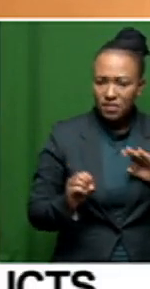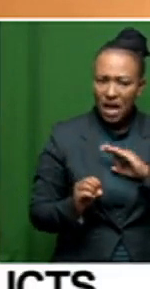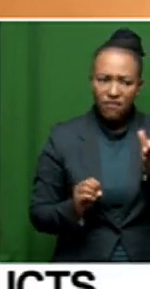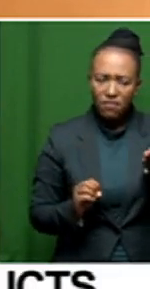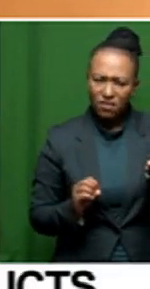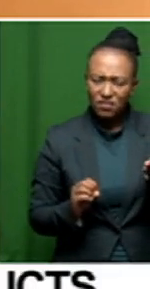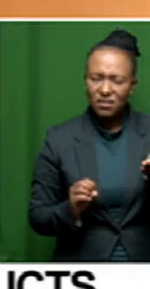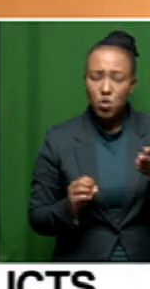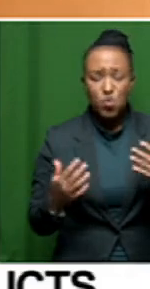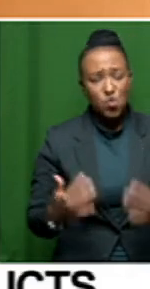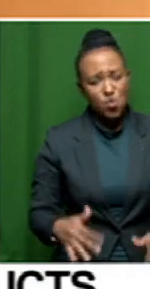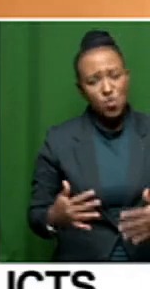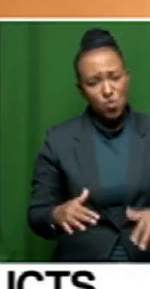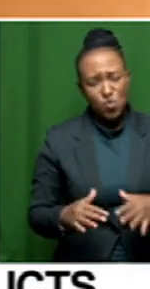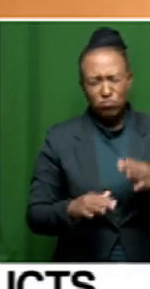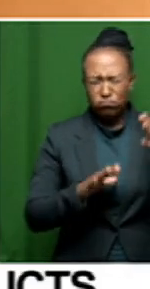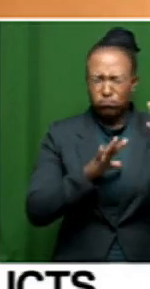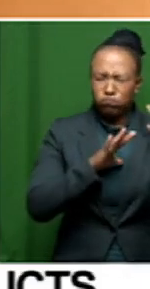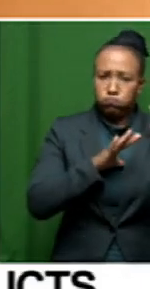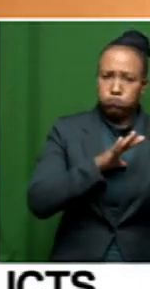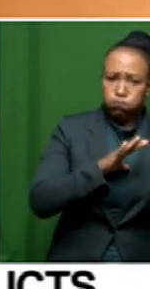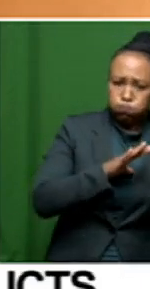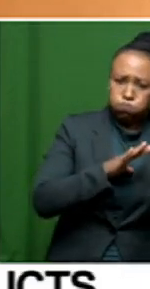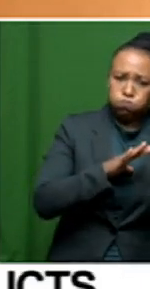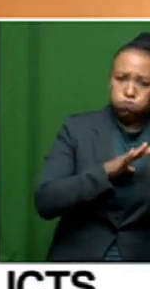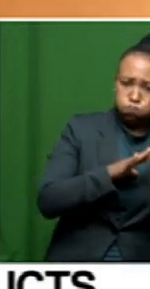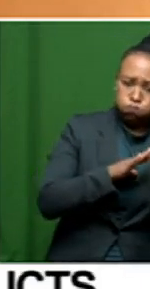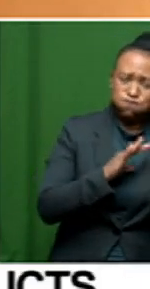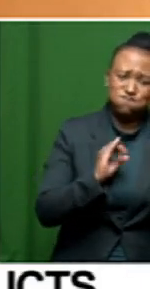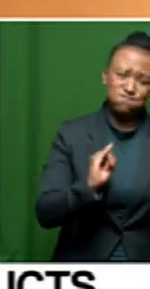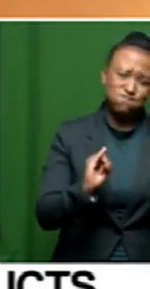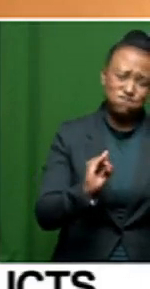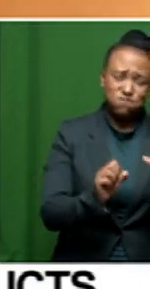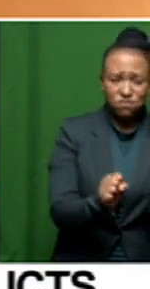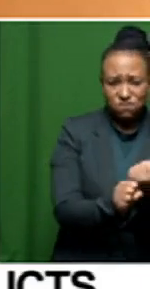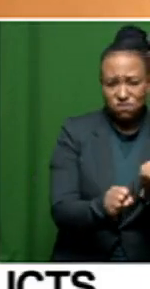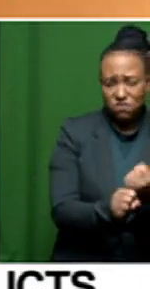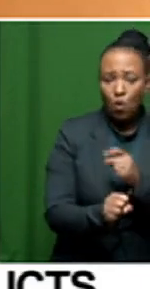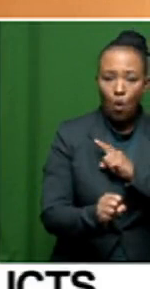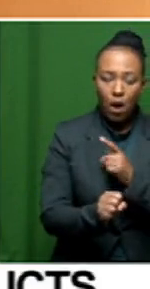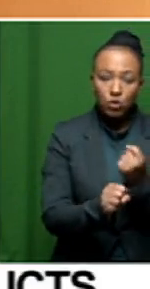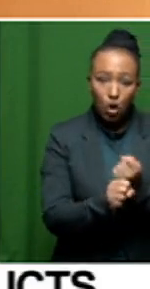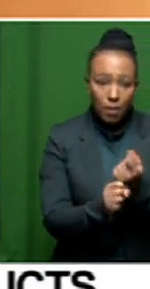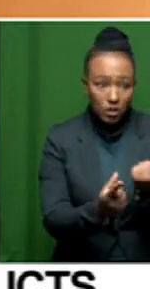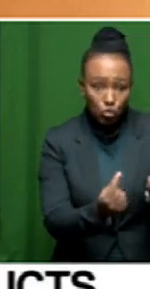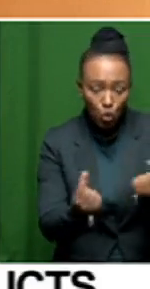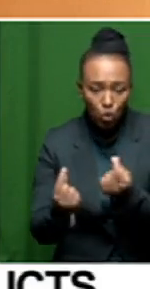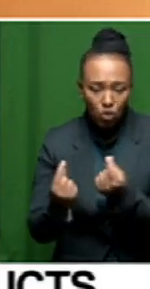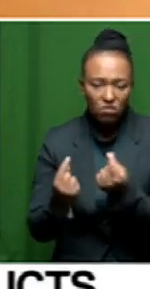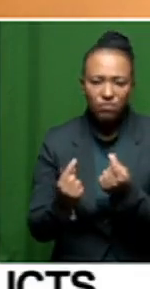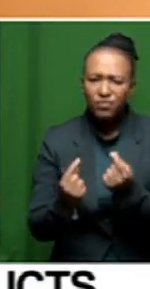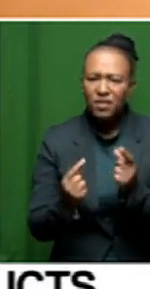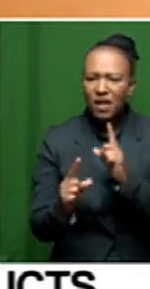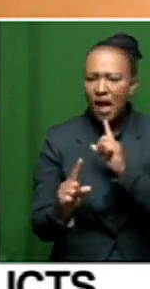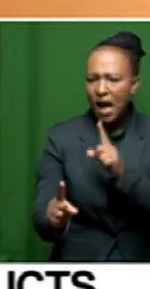there is really suffering under the weight of the work that they have to do and the duties they have to perform? What was